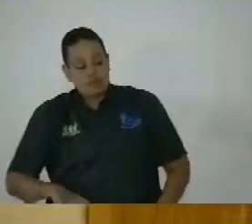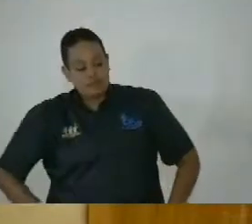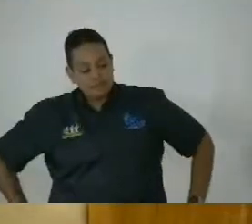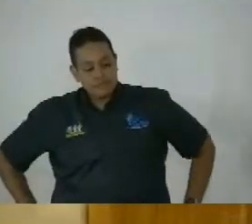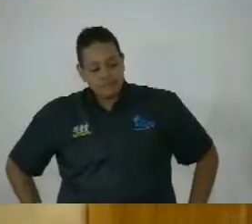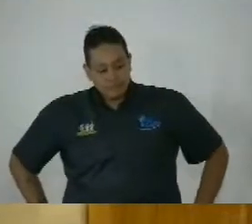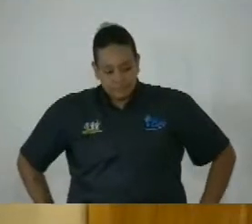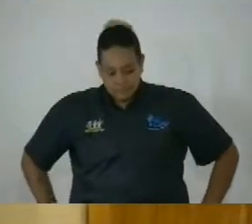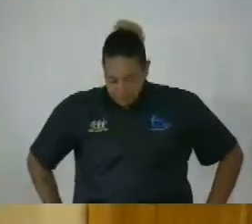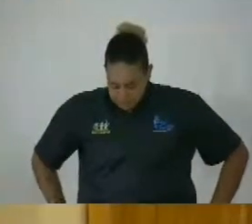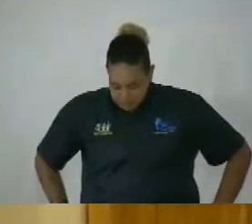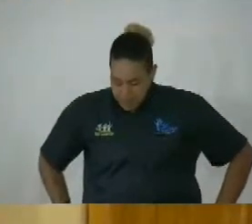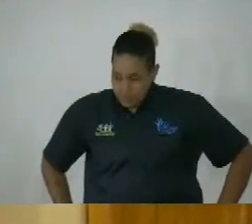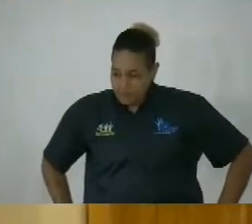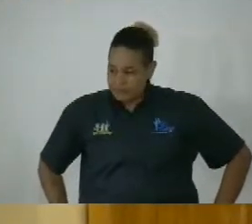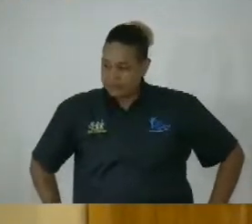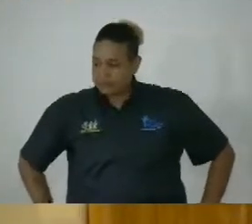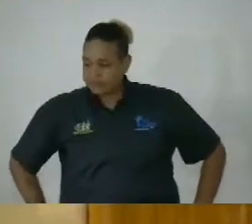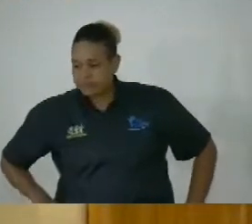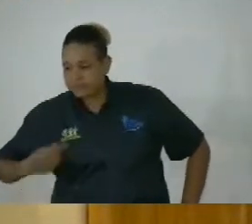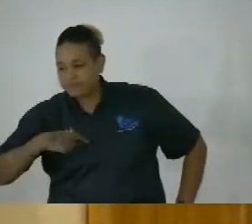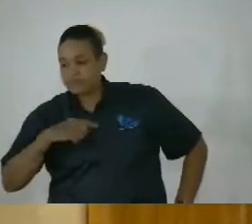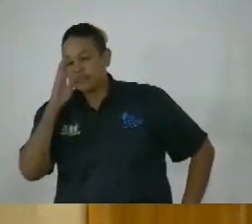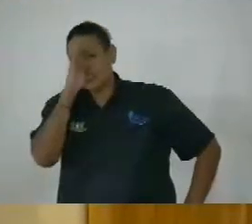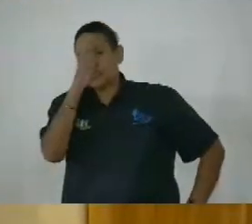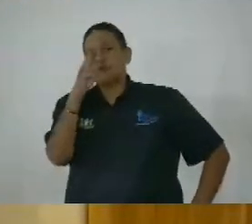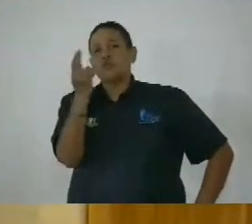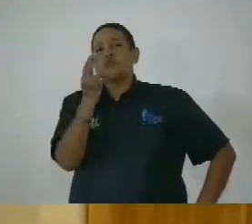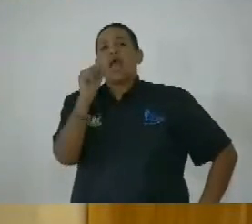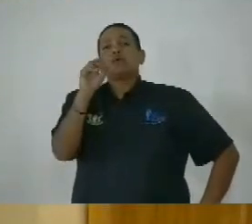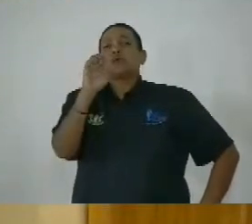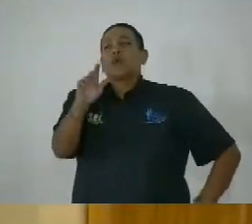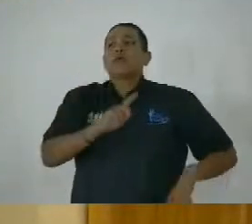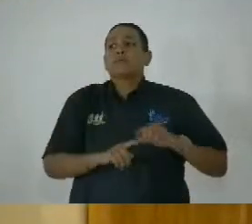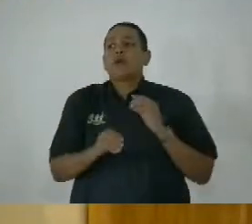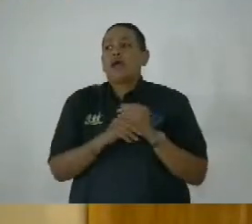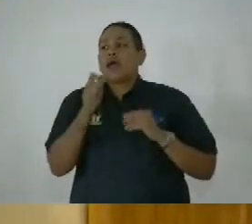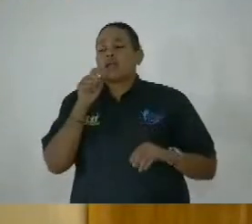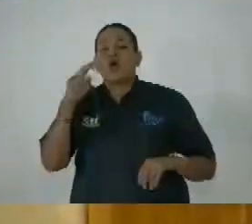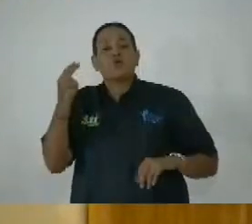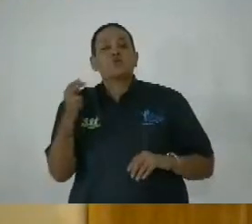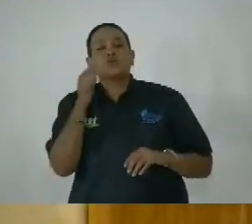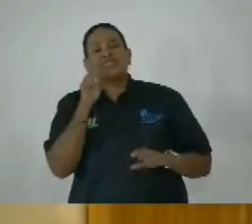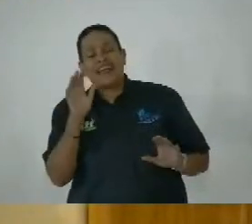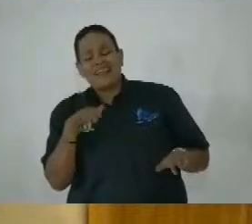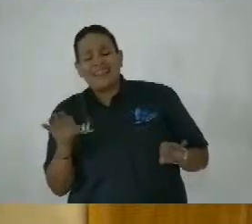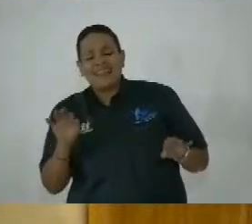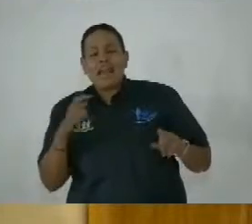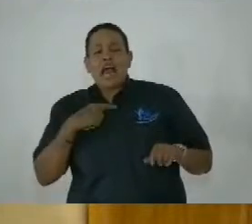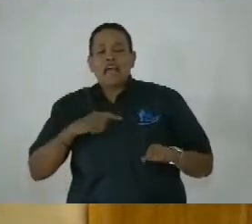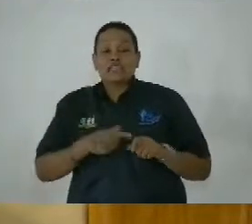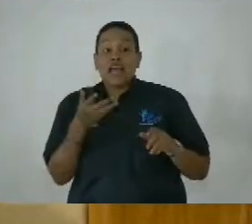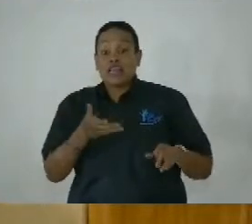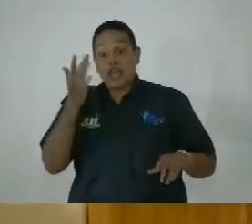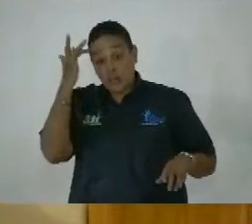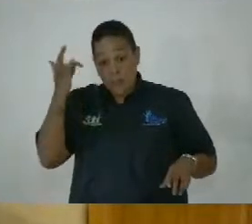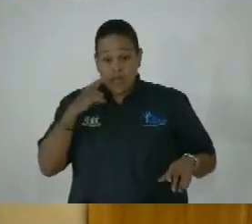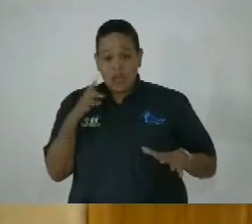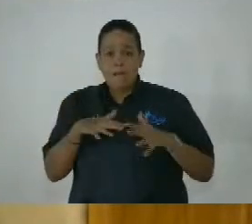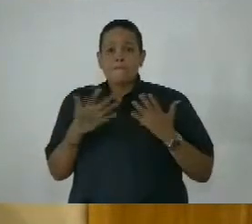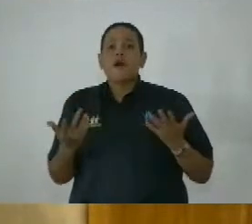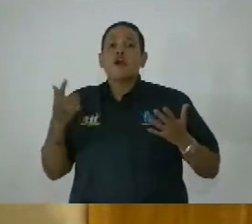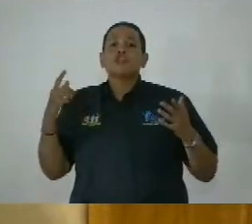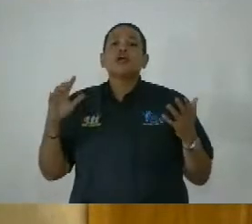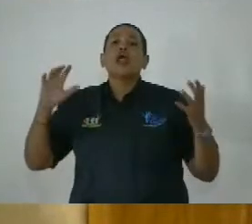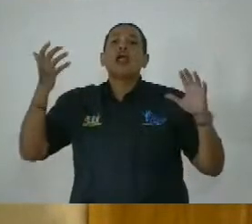But we have been deliberate in using the state of public emergency, but they are not used indiscriminately. And I'd begin there because there has been much controversy